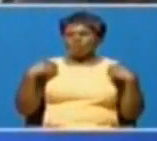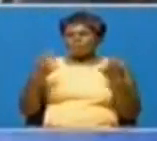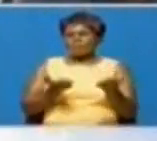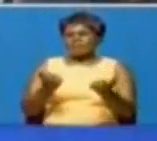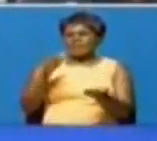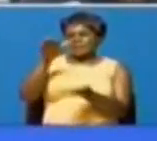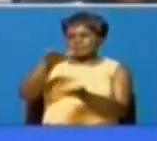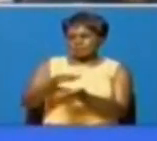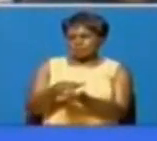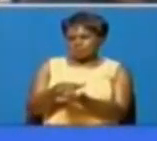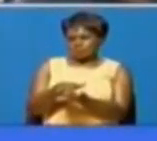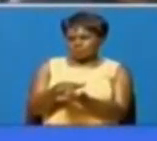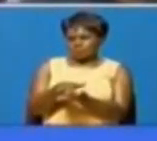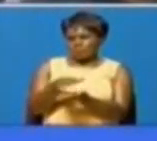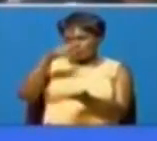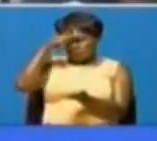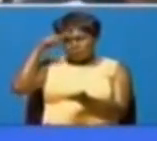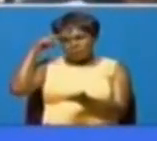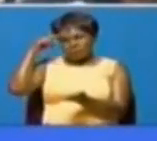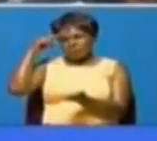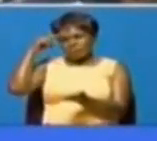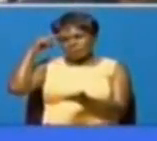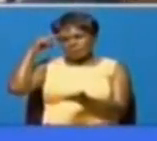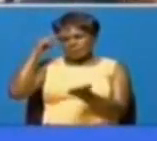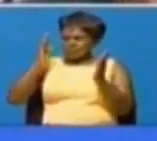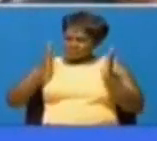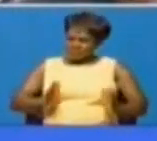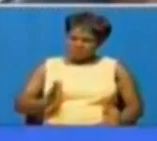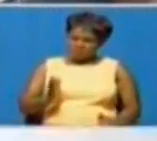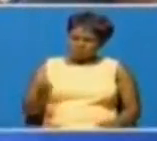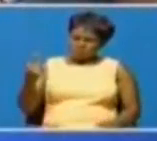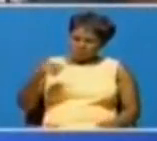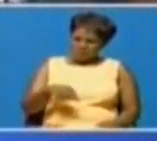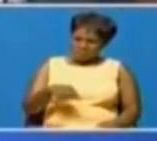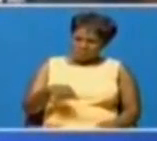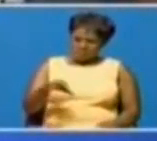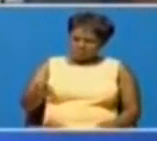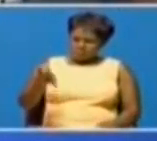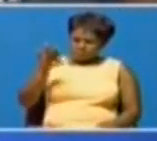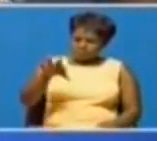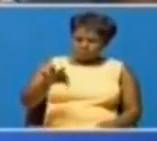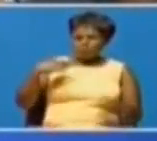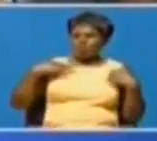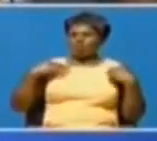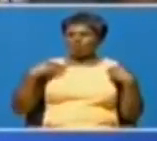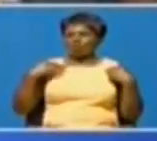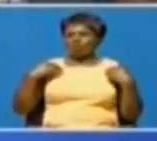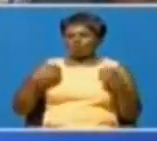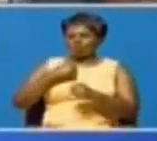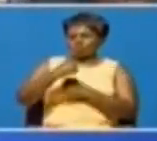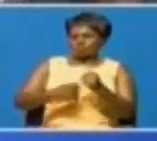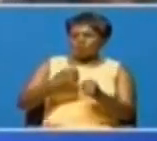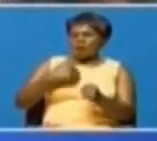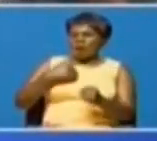sana. Juu mtu anakuja anakuambia ni akanachagua nguo na kuambia umfungie